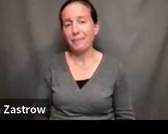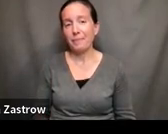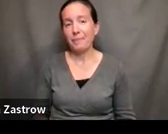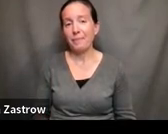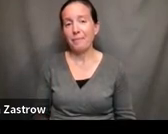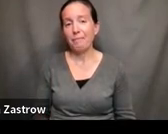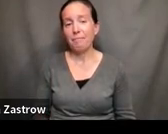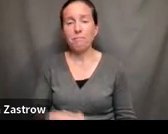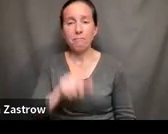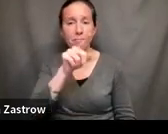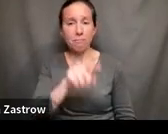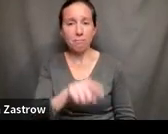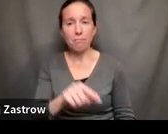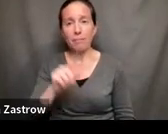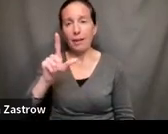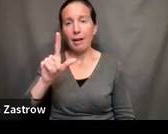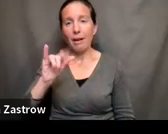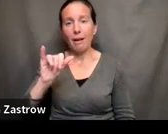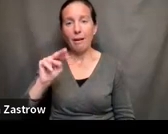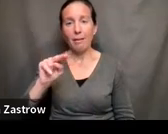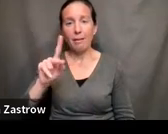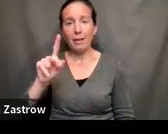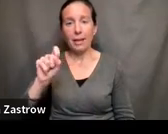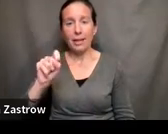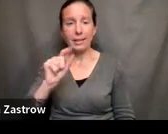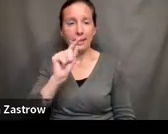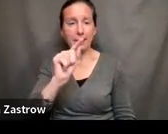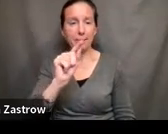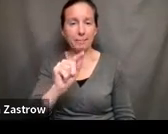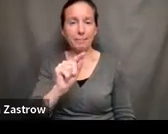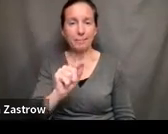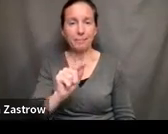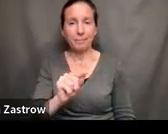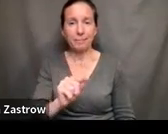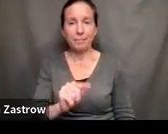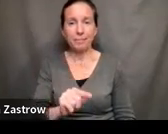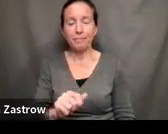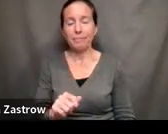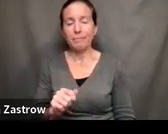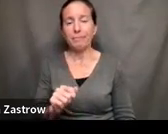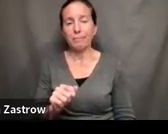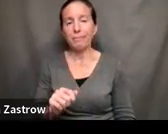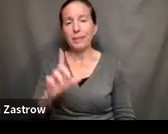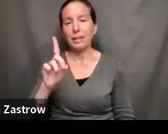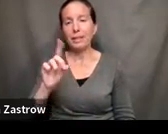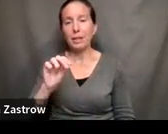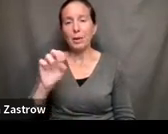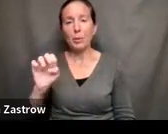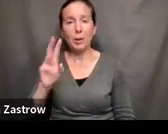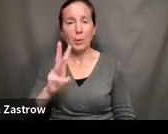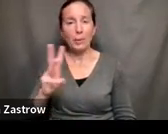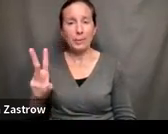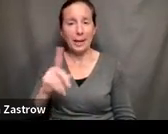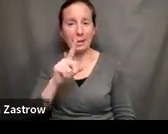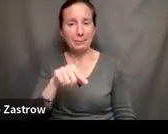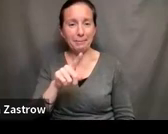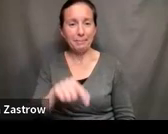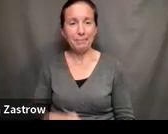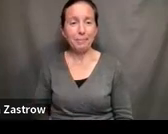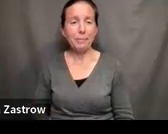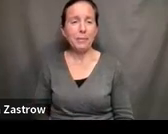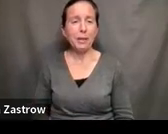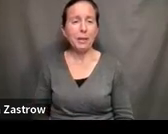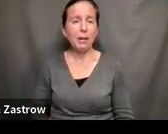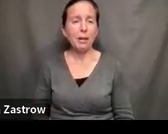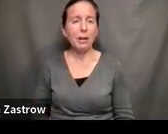All right. These are just links to different places on our website, different resources. That second link